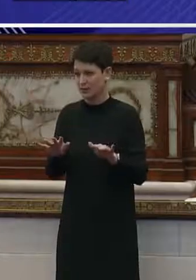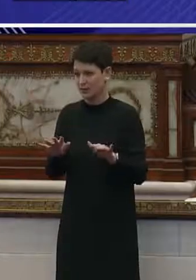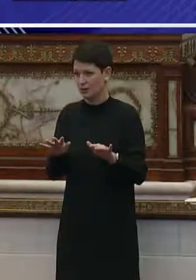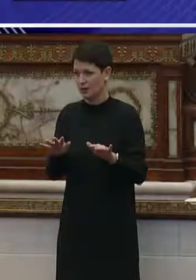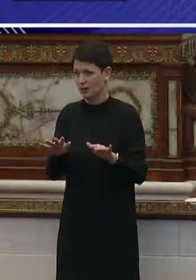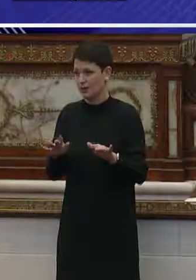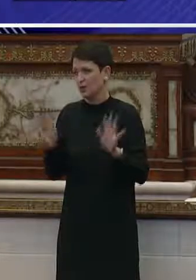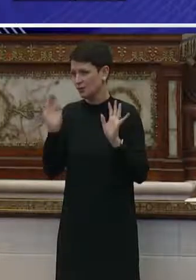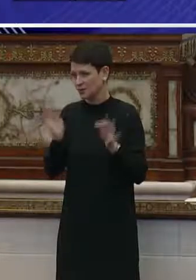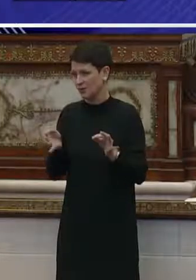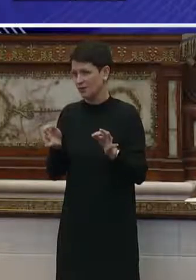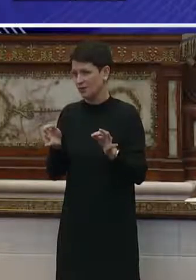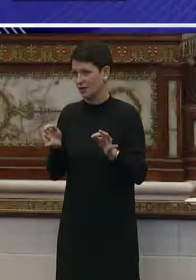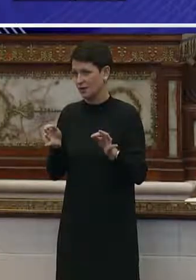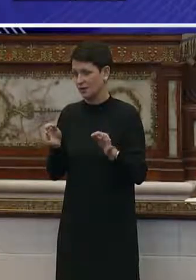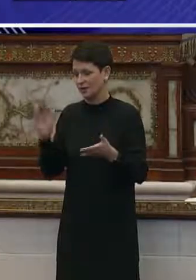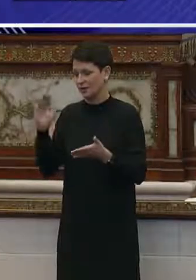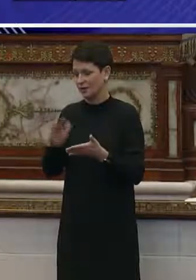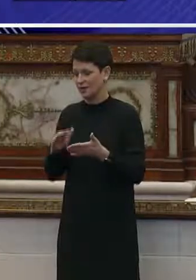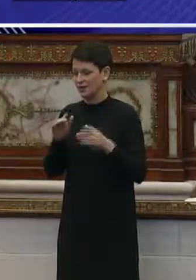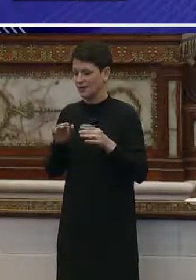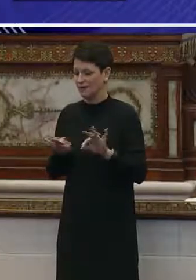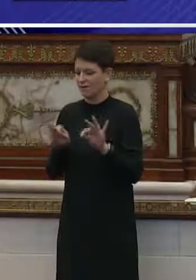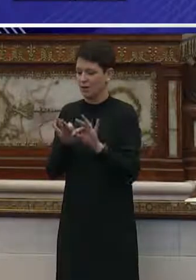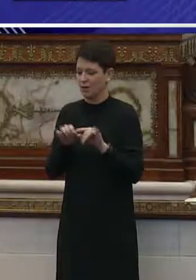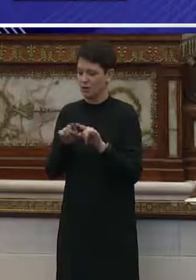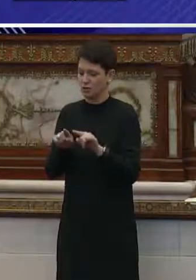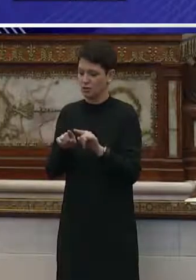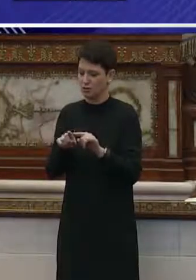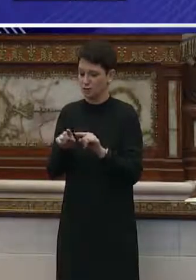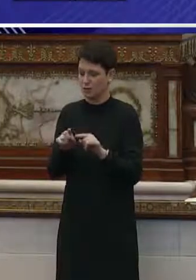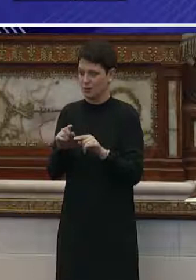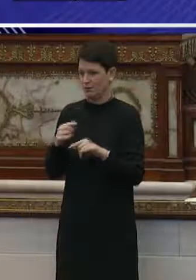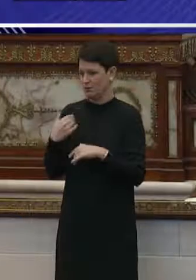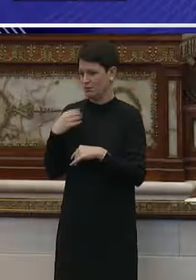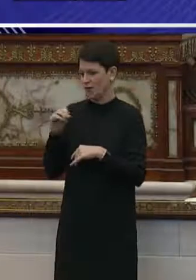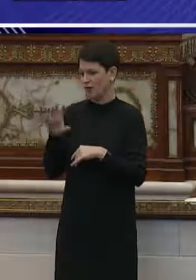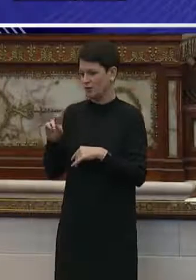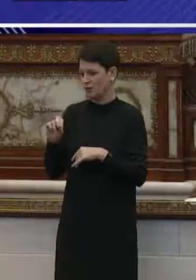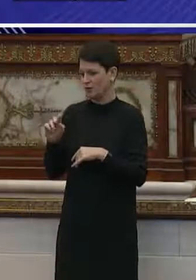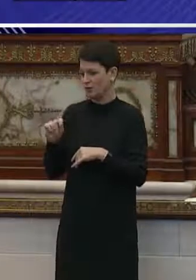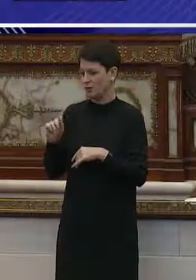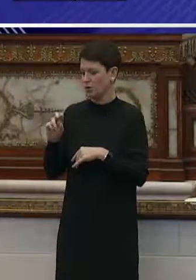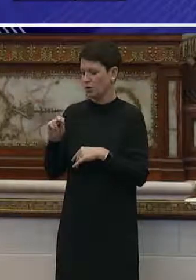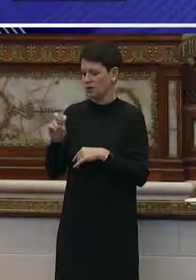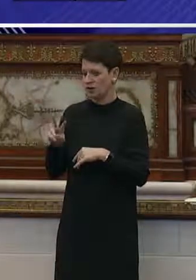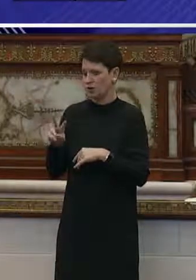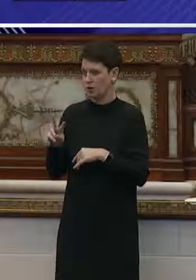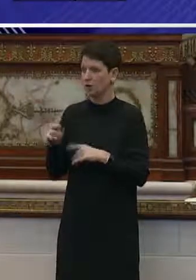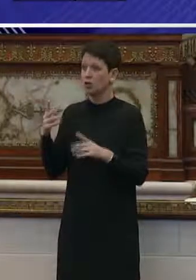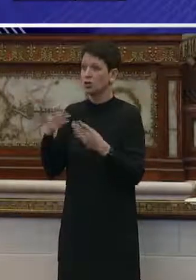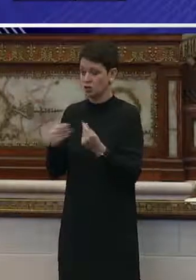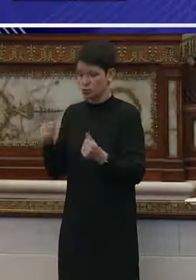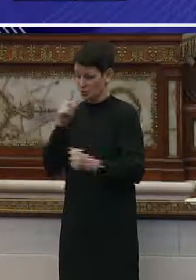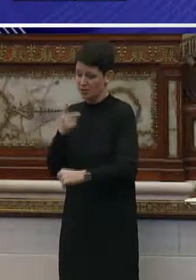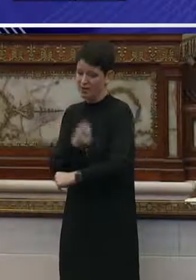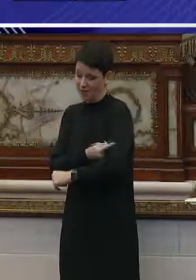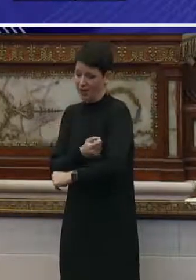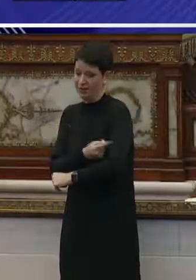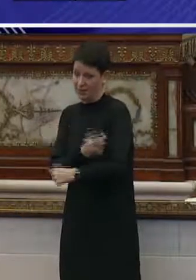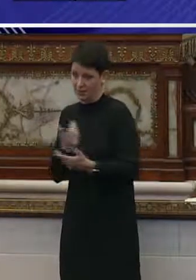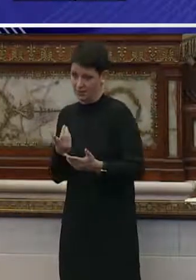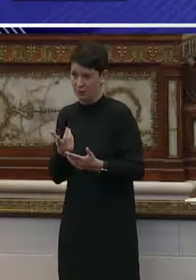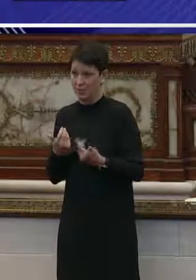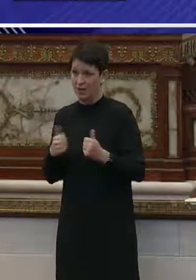was definitely less valuable during the peak months. Well, the solution is the vaccine, and any